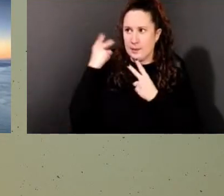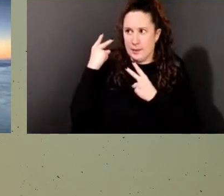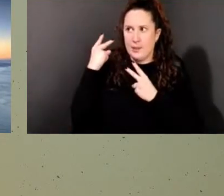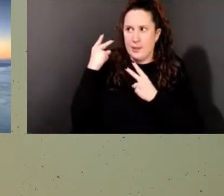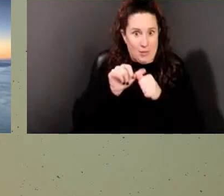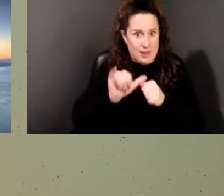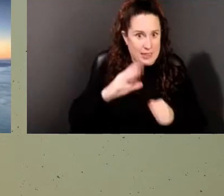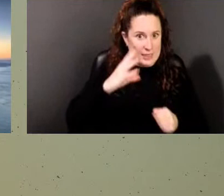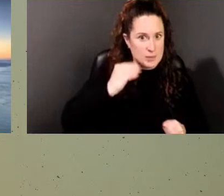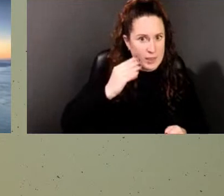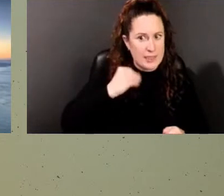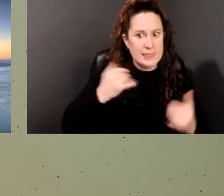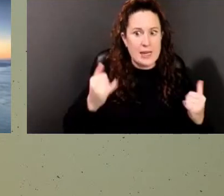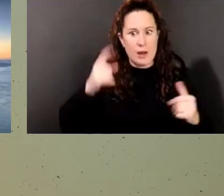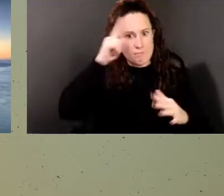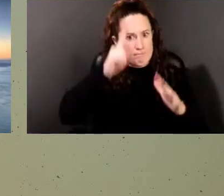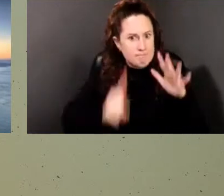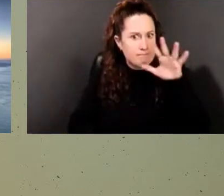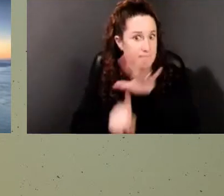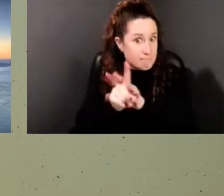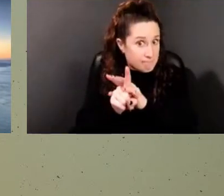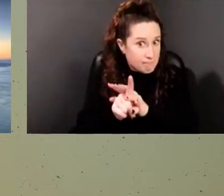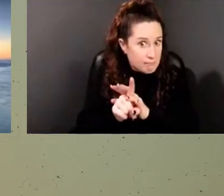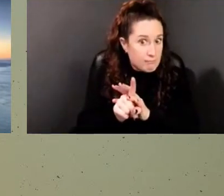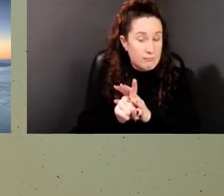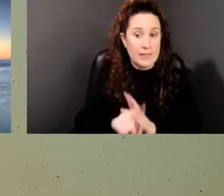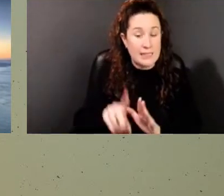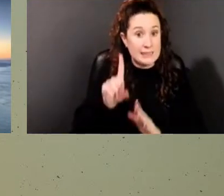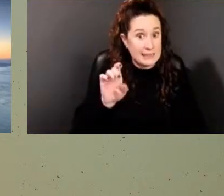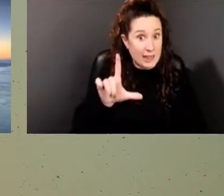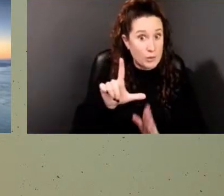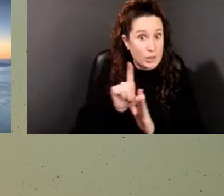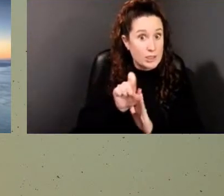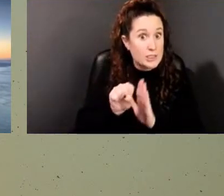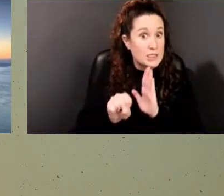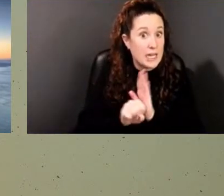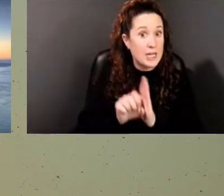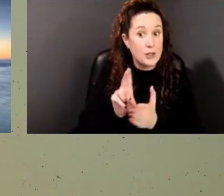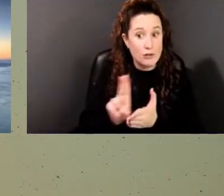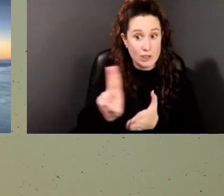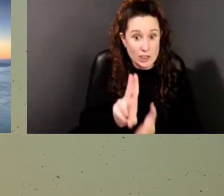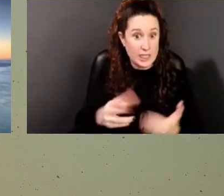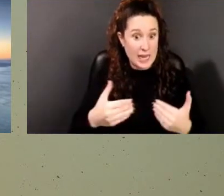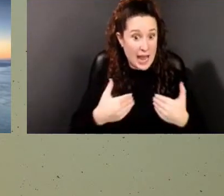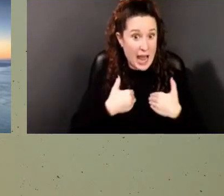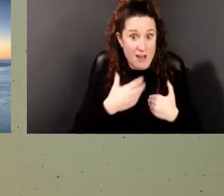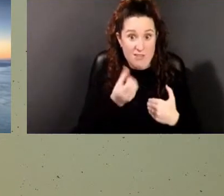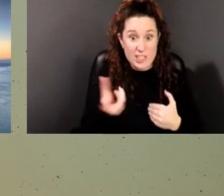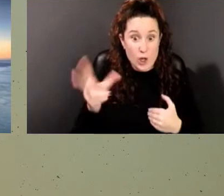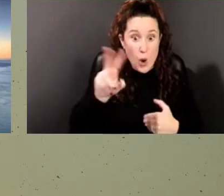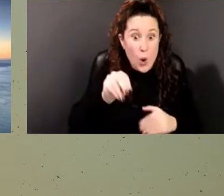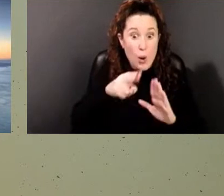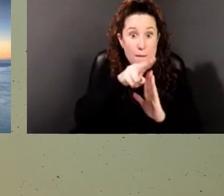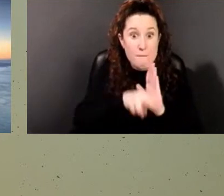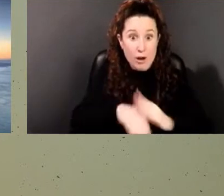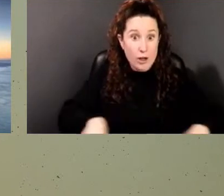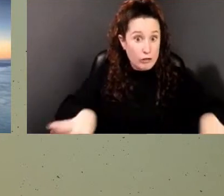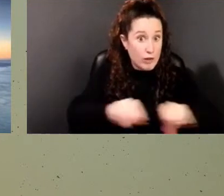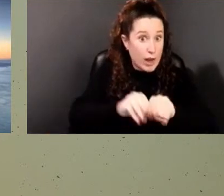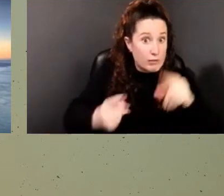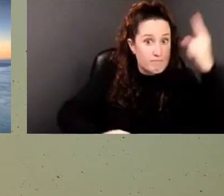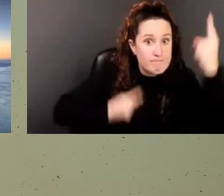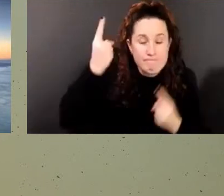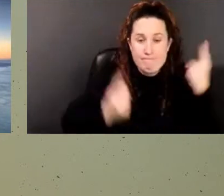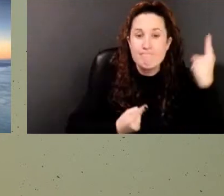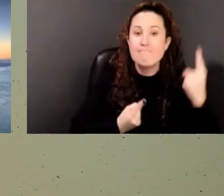a burial ground right on the campus of Delaware State University that we don't know about. Even where I used to